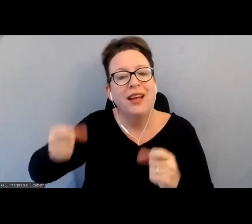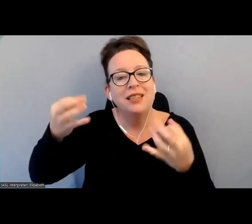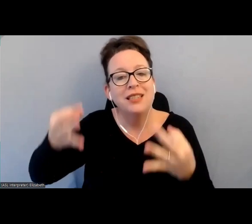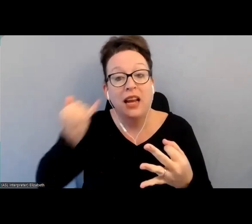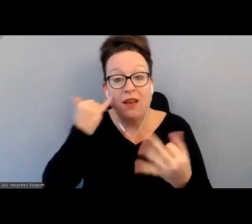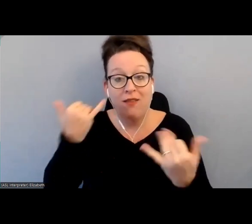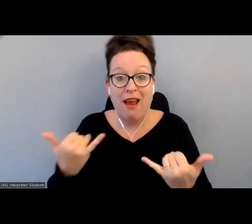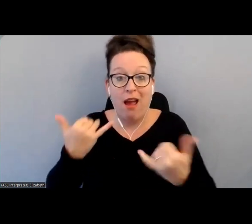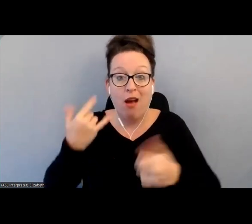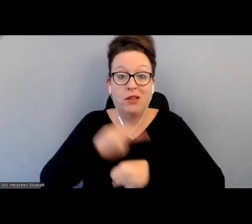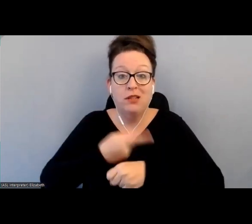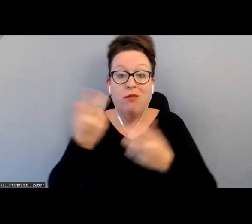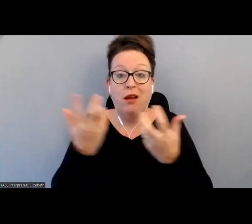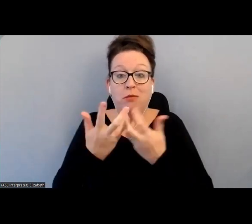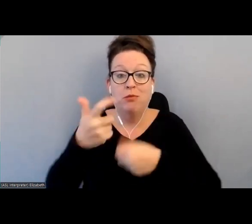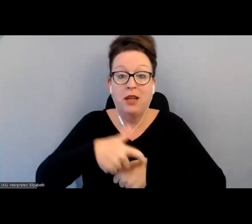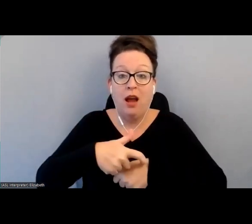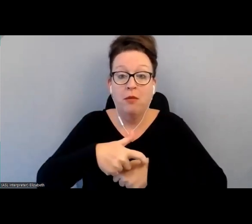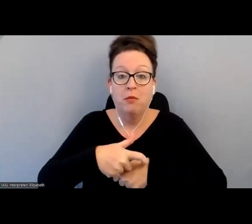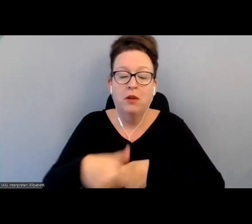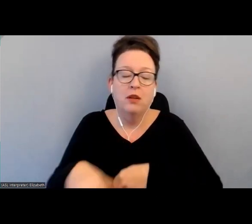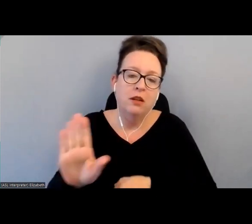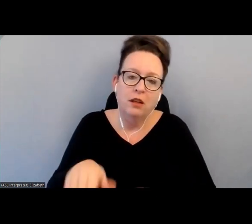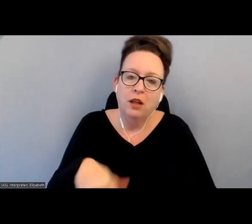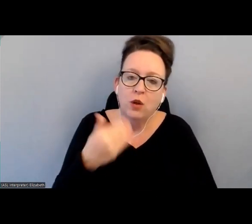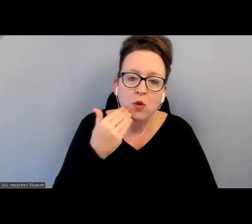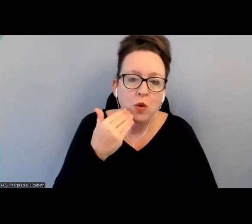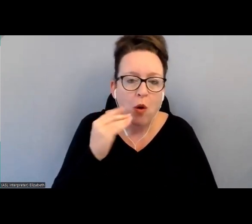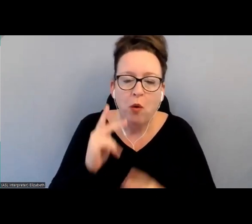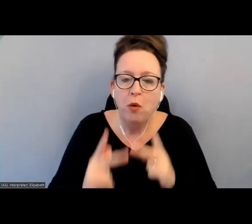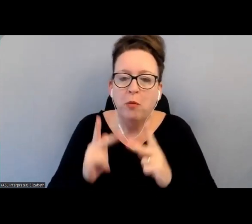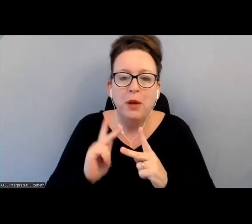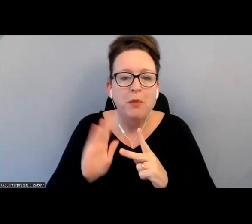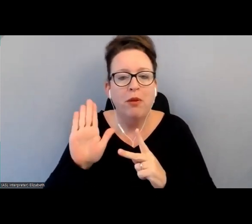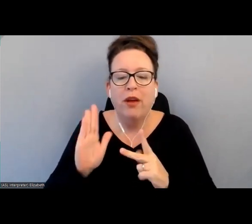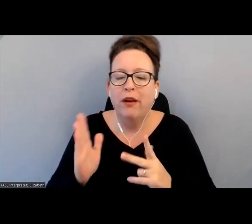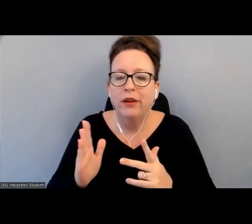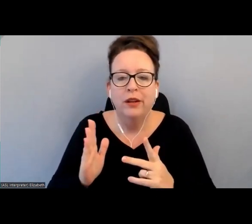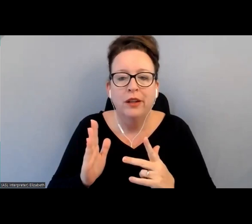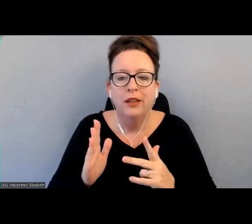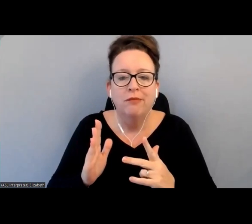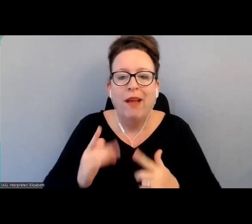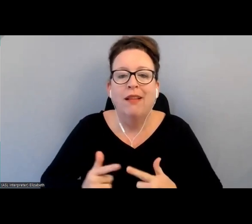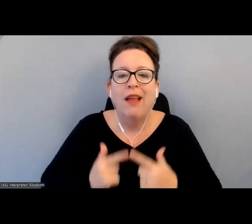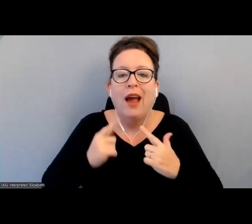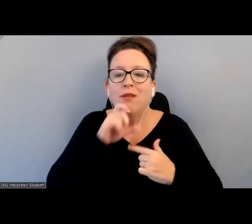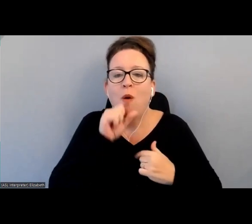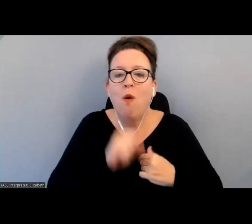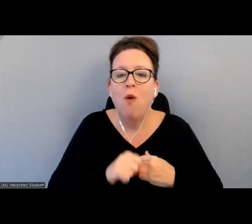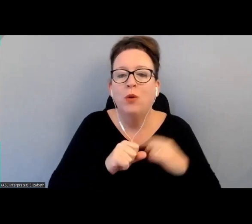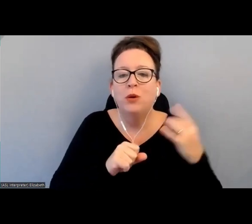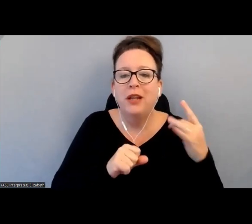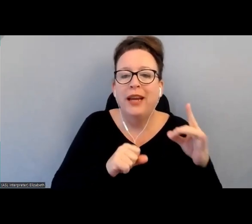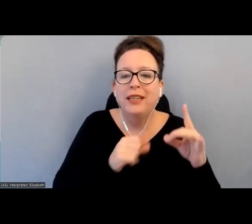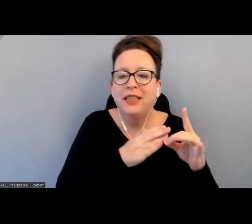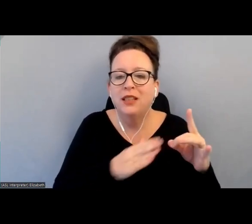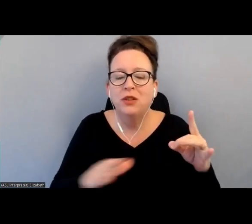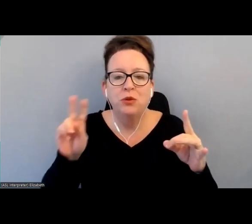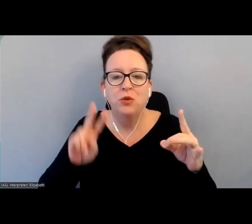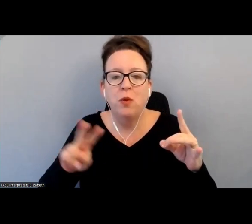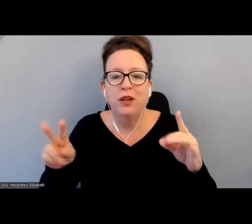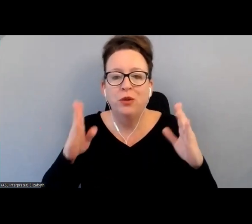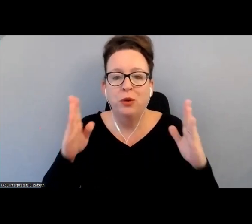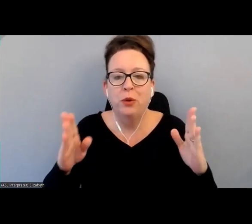As you know, folks can be in such different places between 18 and 22 in right. pre-ets or in high